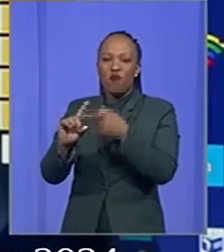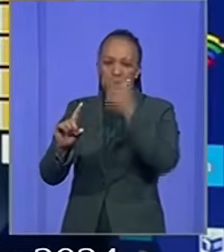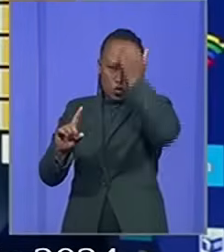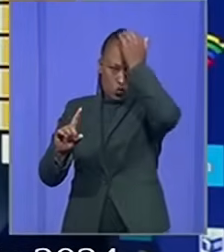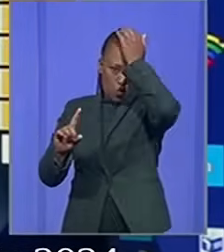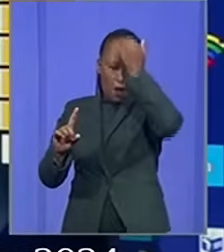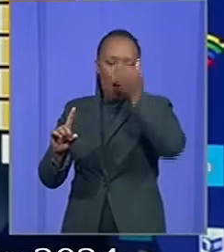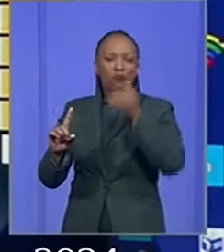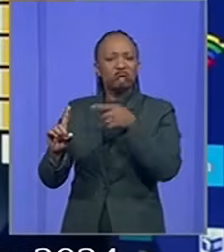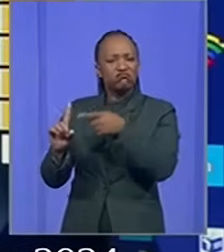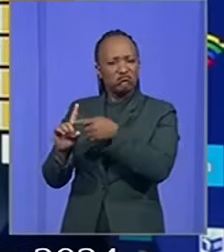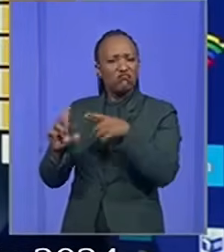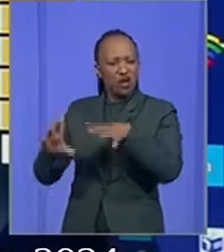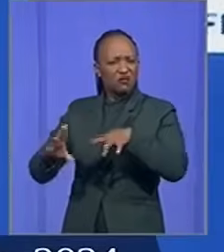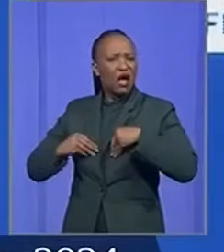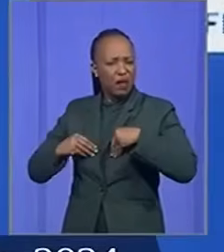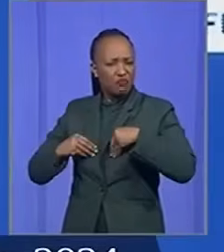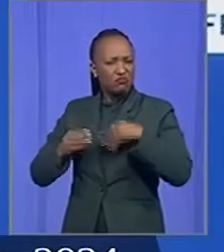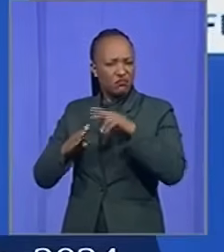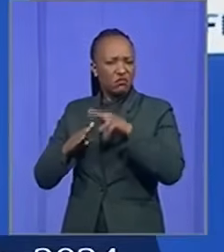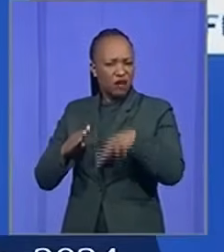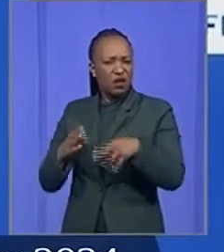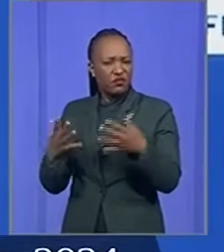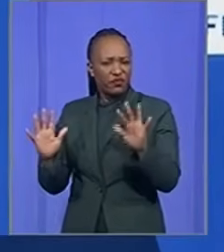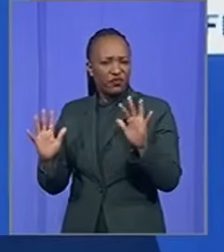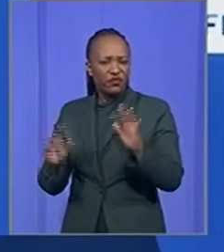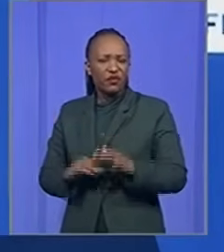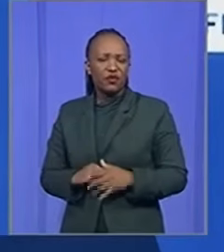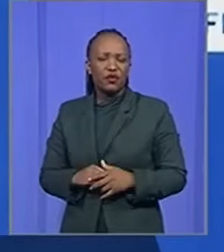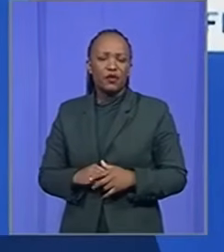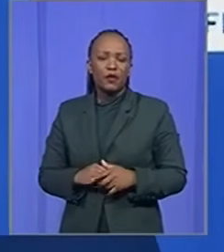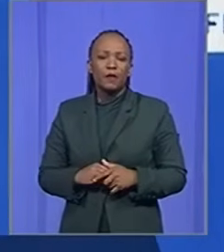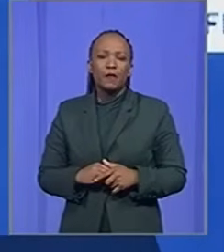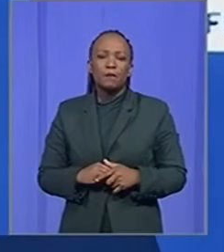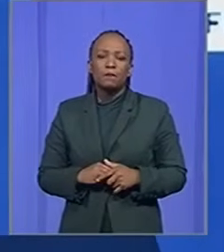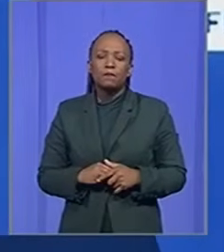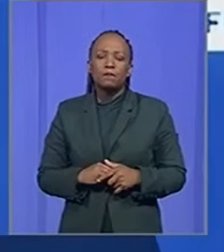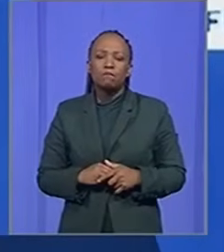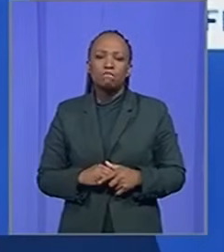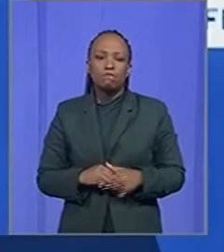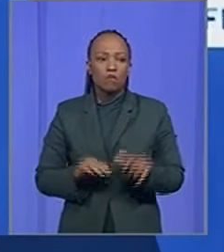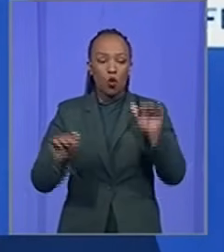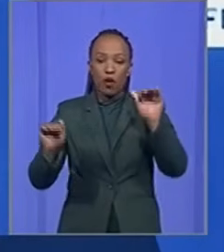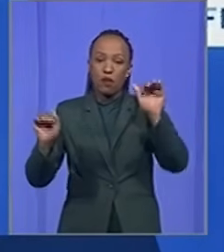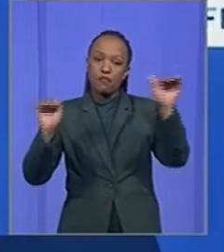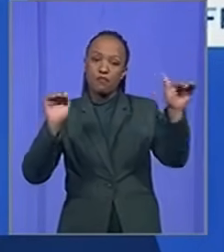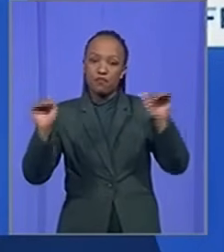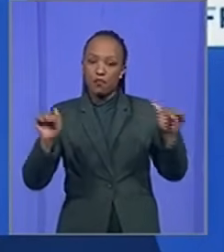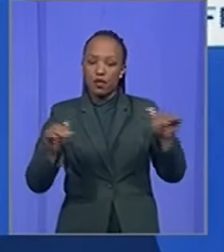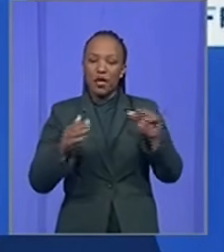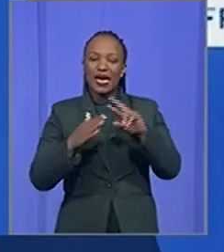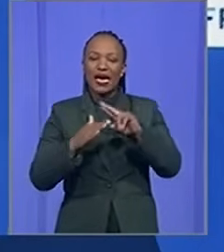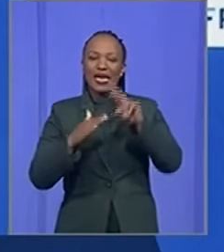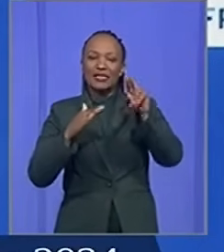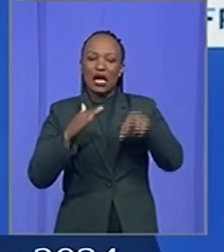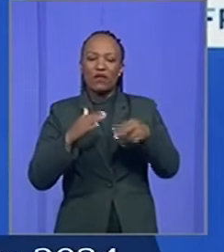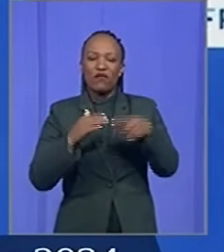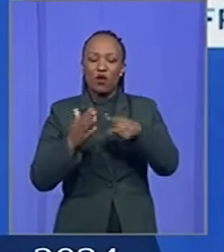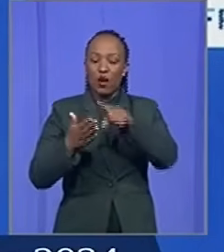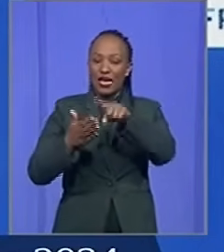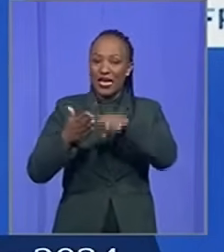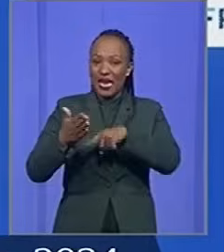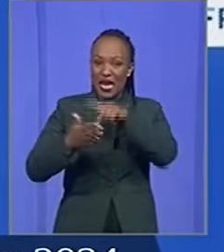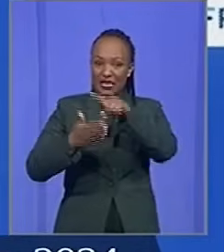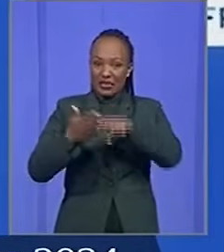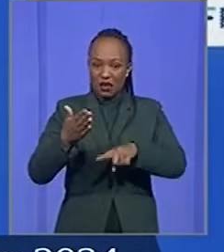sephetho. We are all called upon to recognize that the results of the election